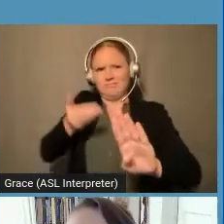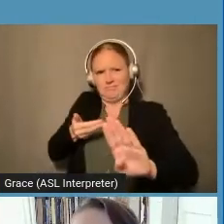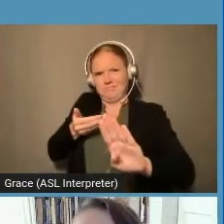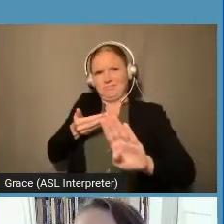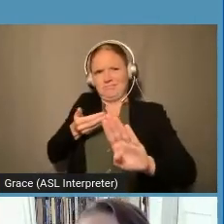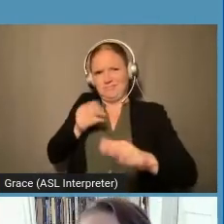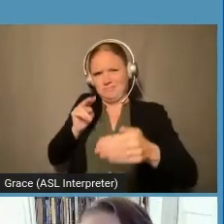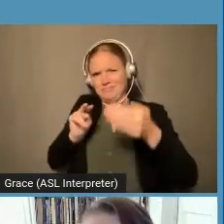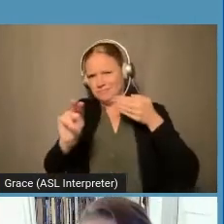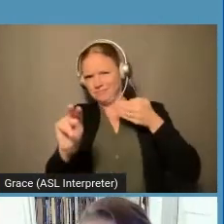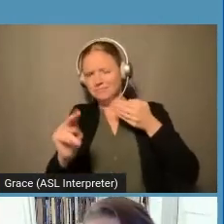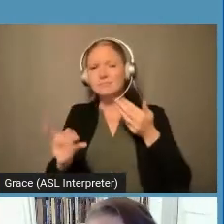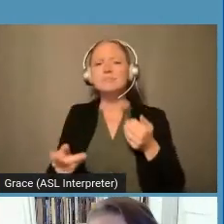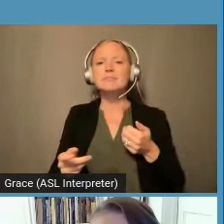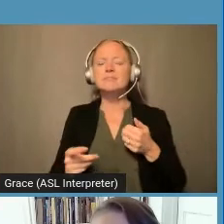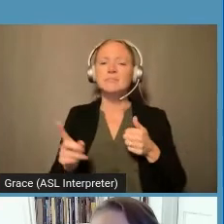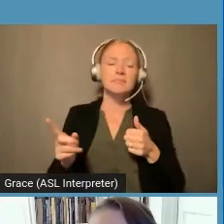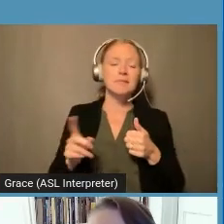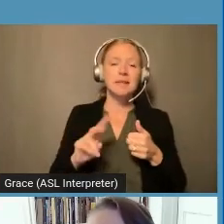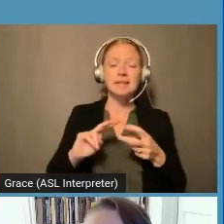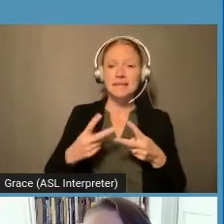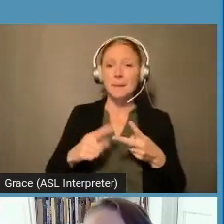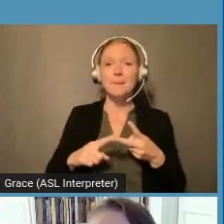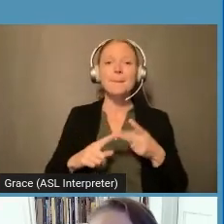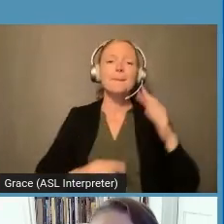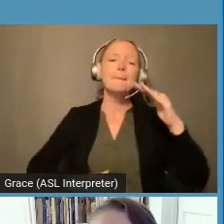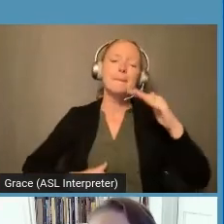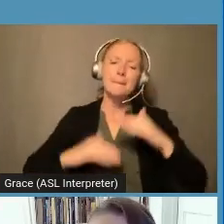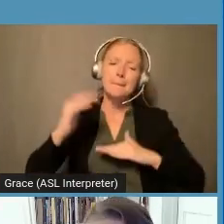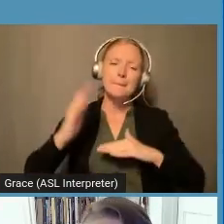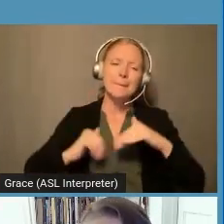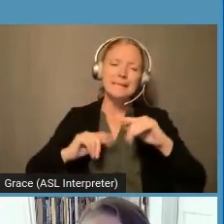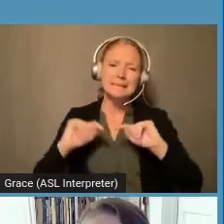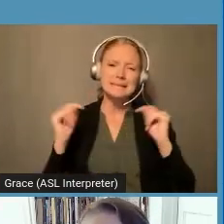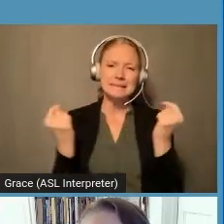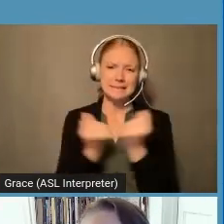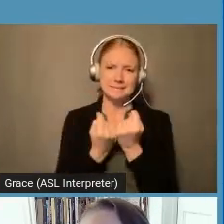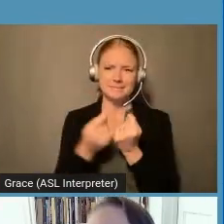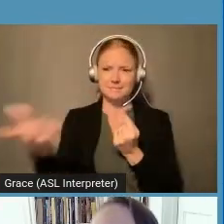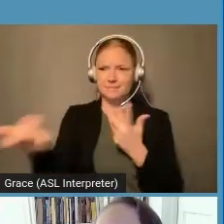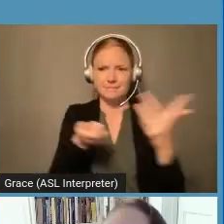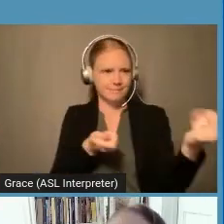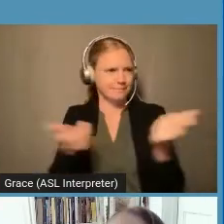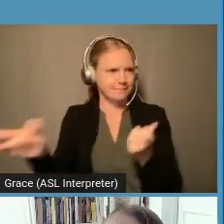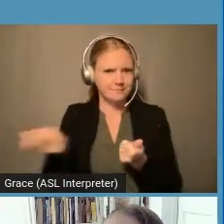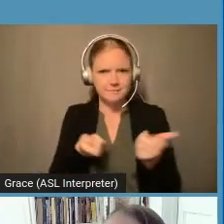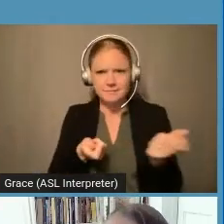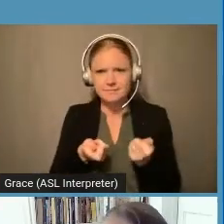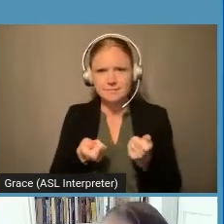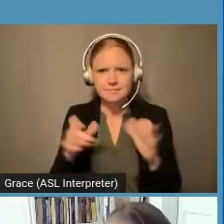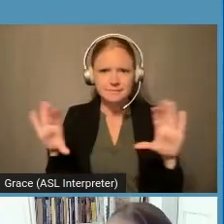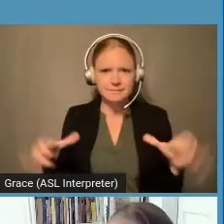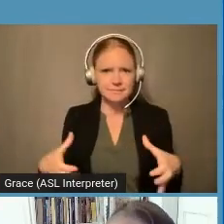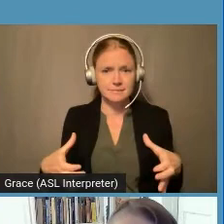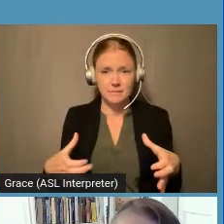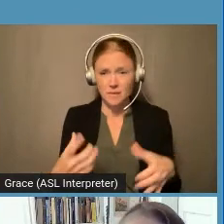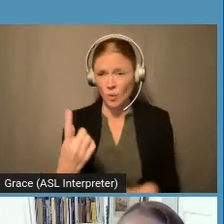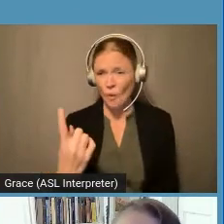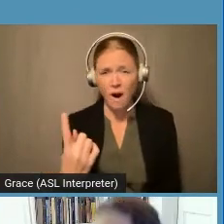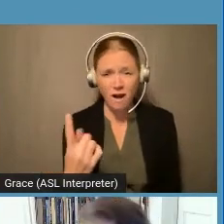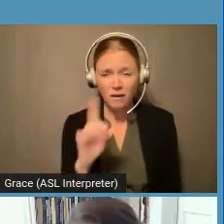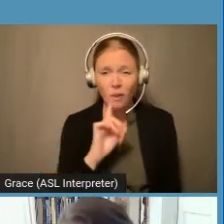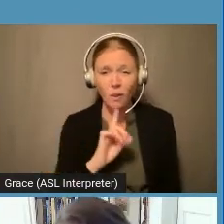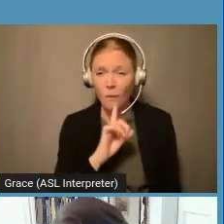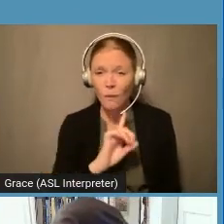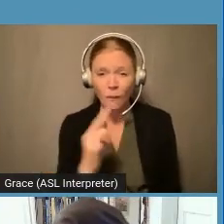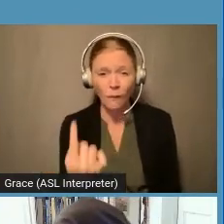is building a team. And even if you are a staff of one, you probably can't do it alone. I put that